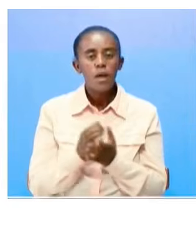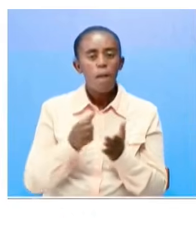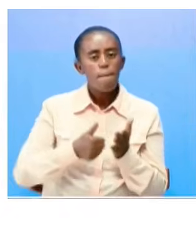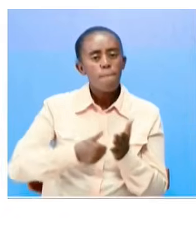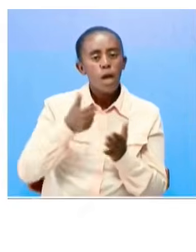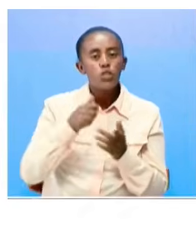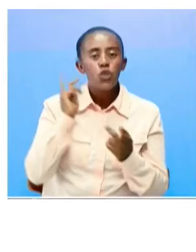achievements